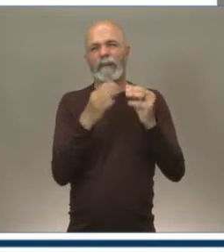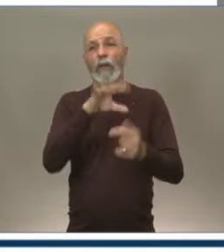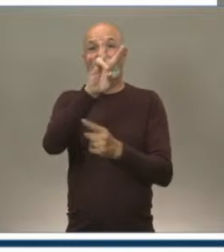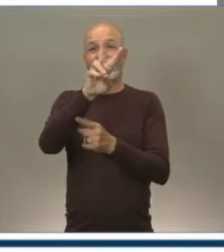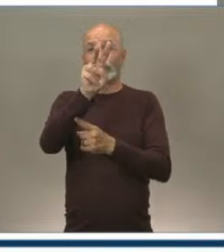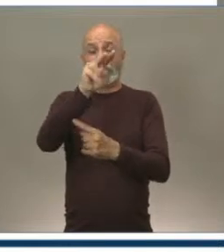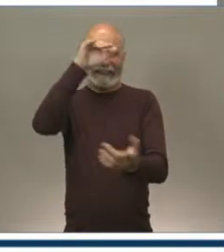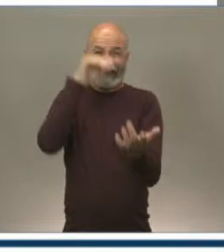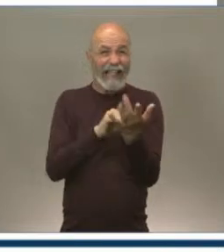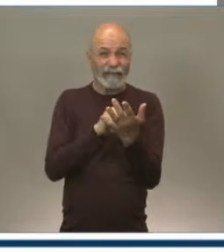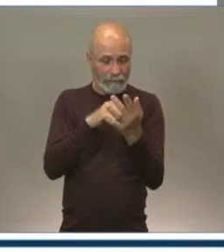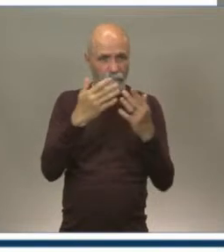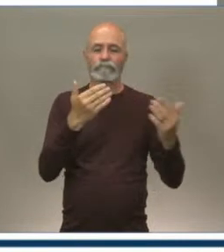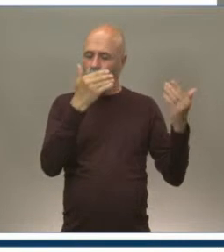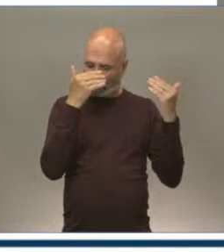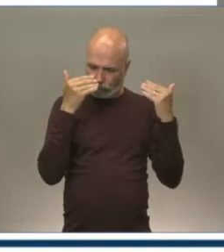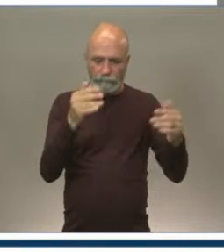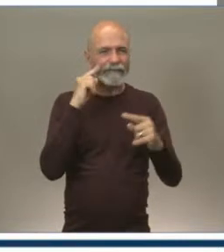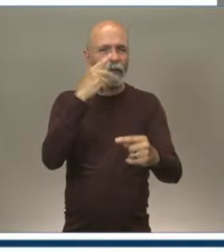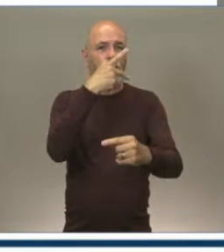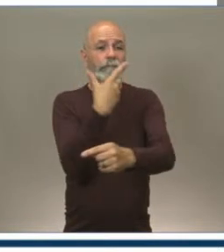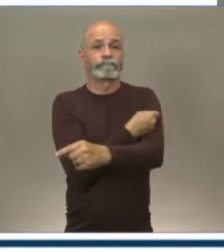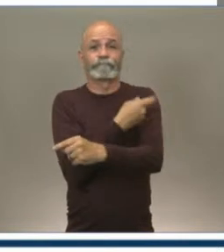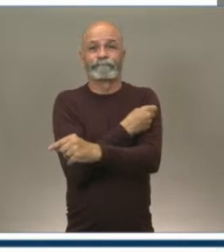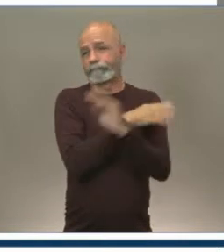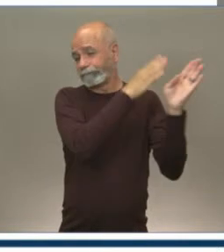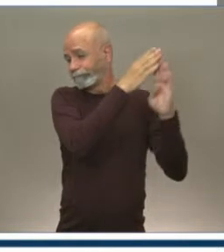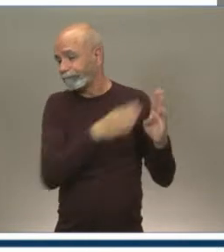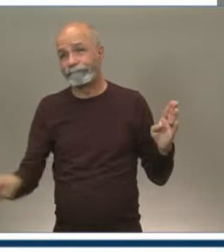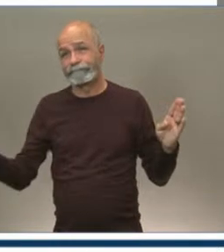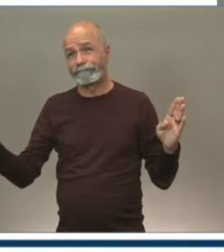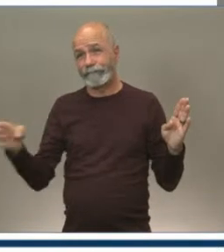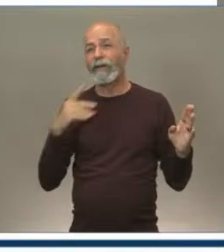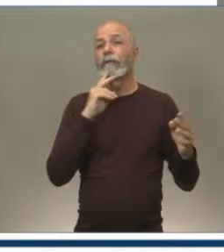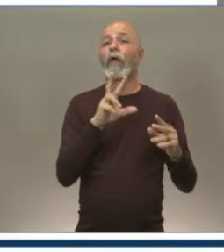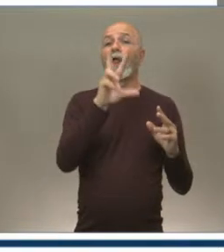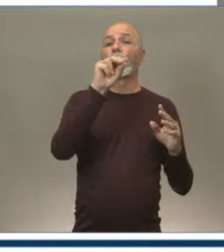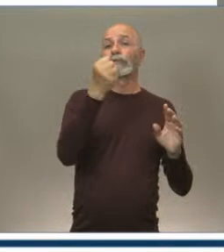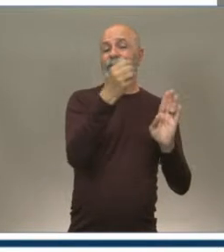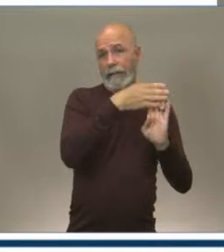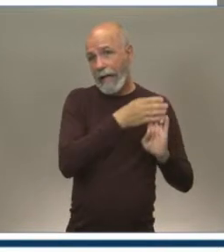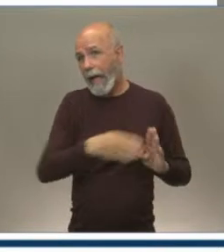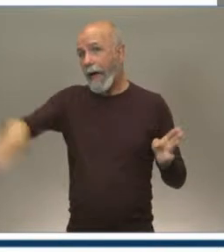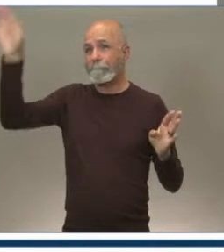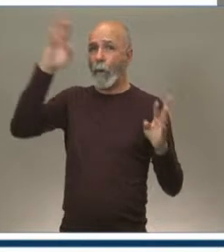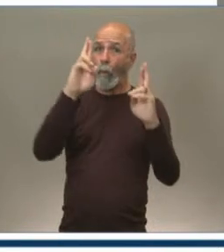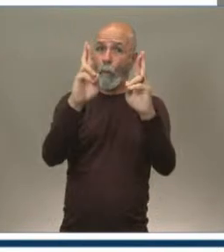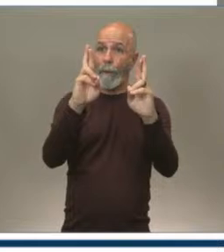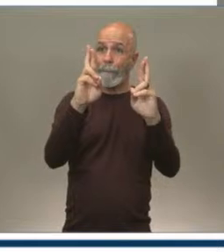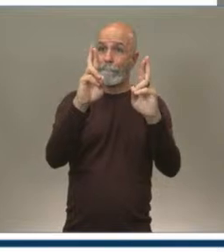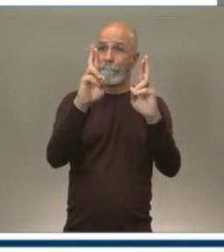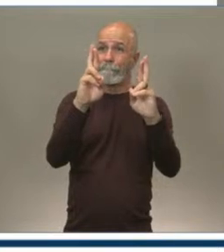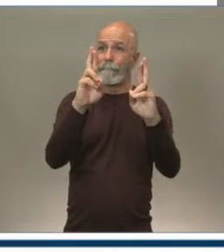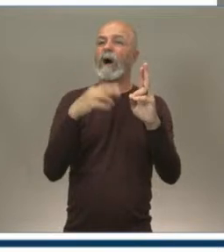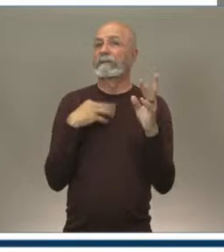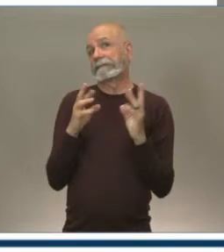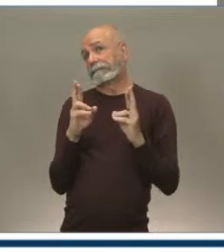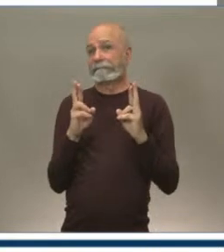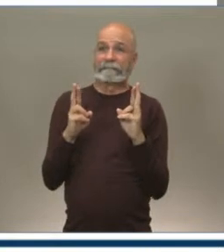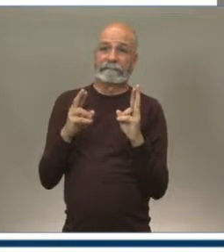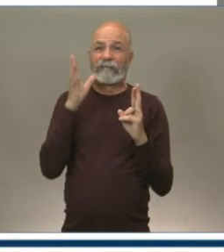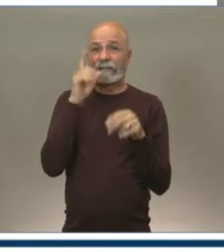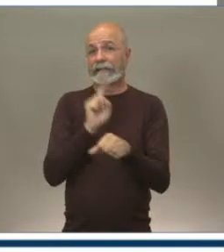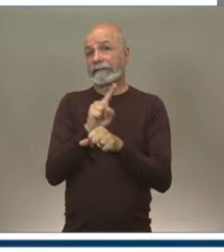Nova Scotians aged 30 and older today, and as the Premier said, we hope to open to all remaining age groups by next